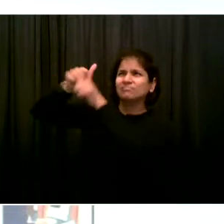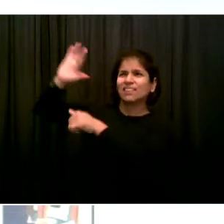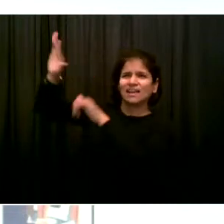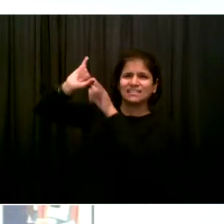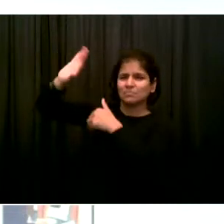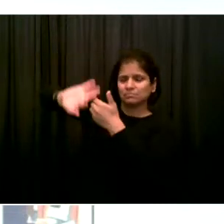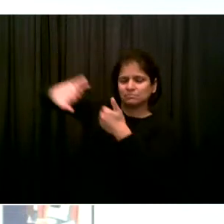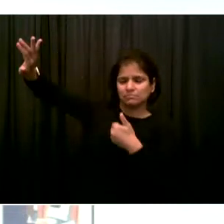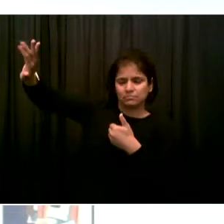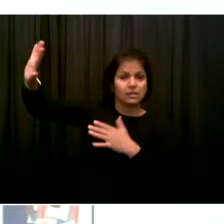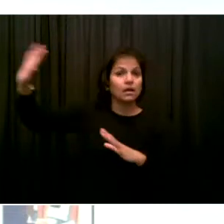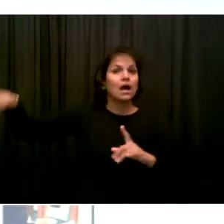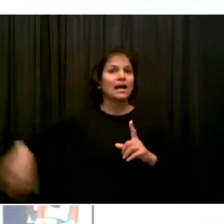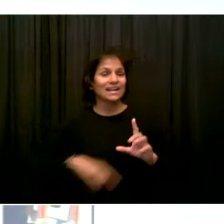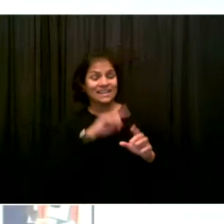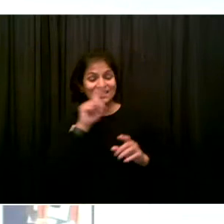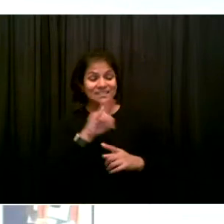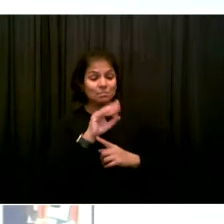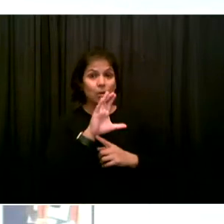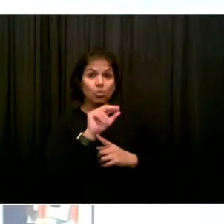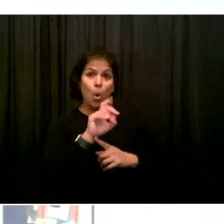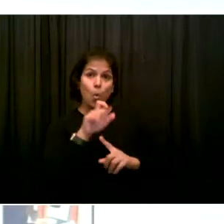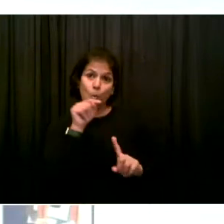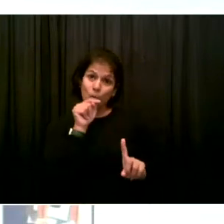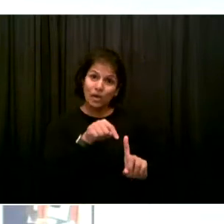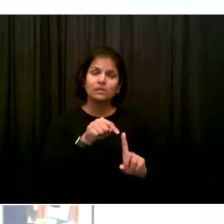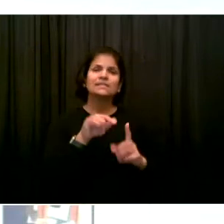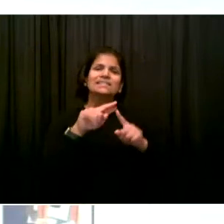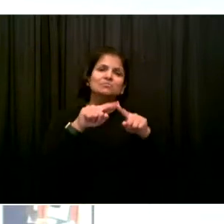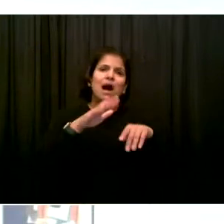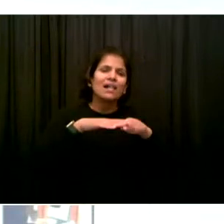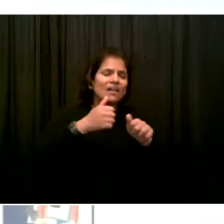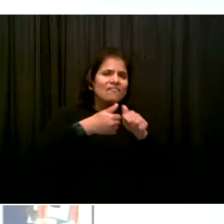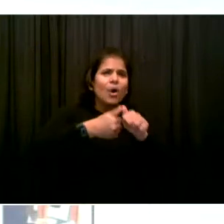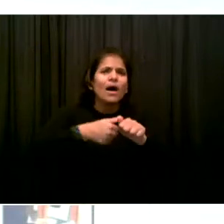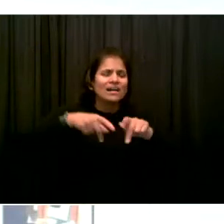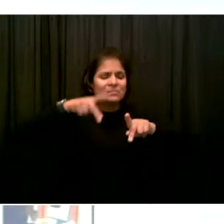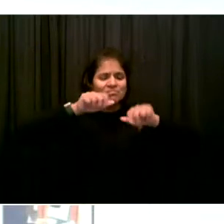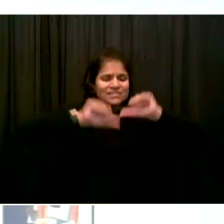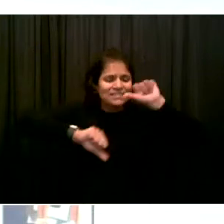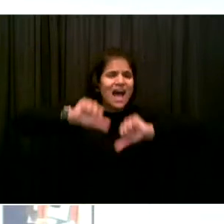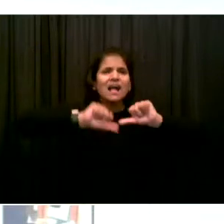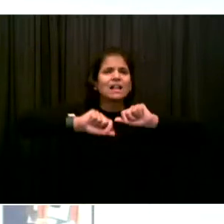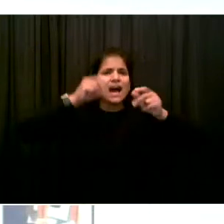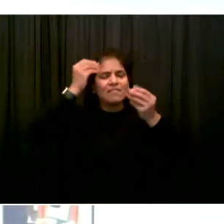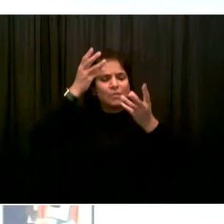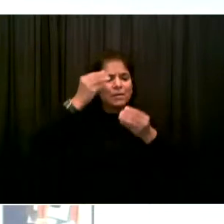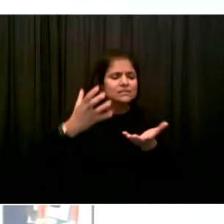match it up to the human experience. The guidance that we give has